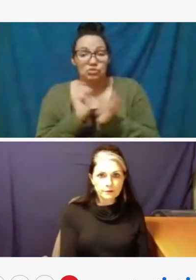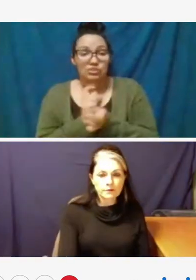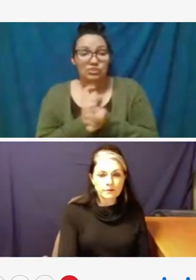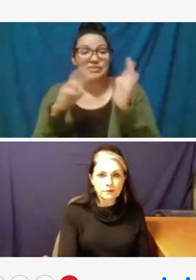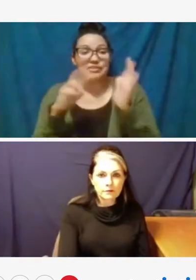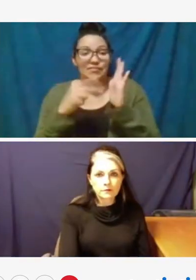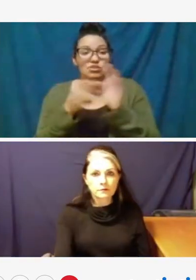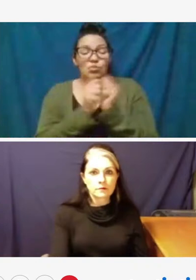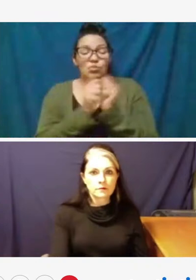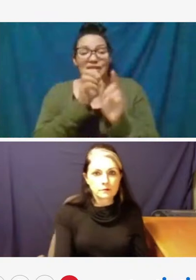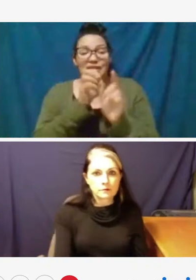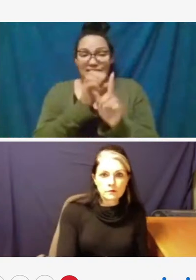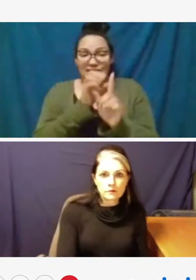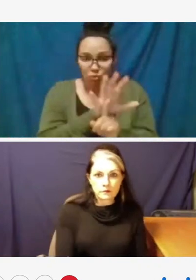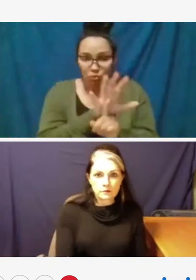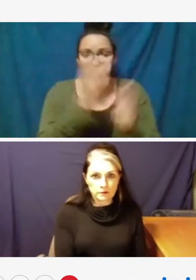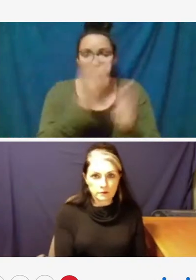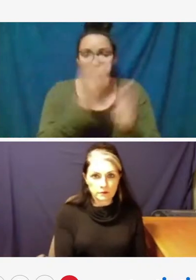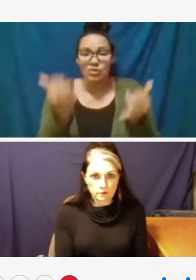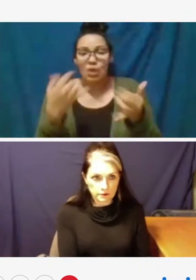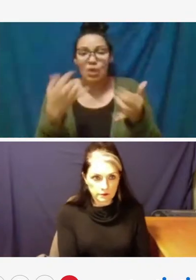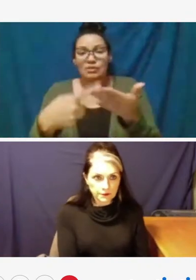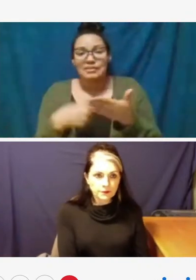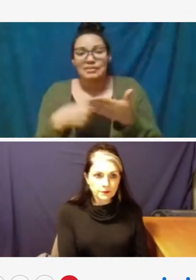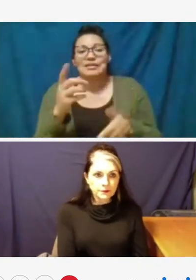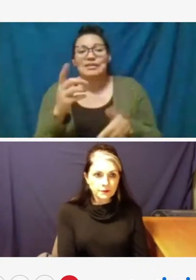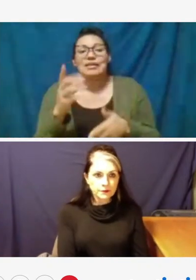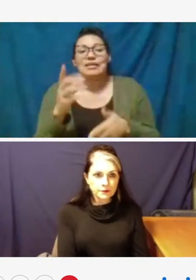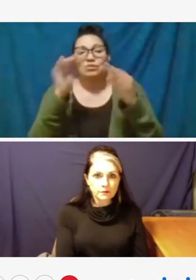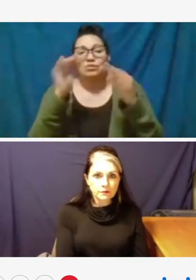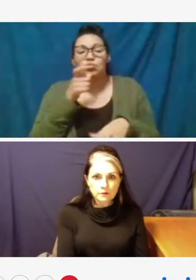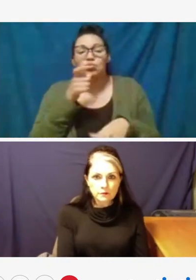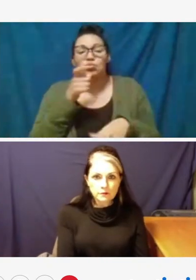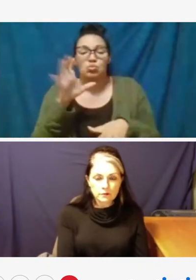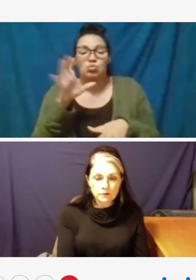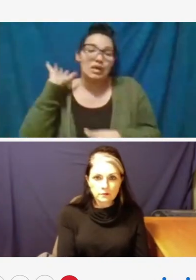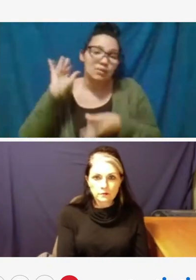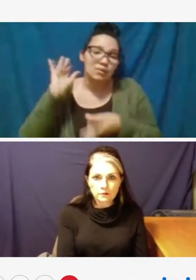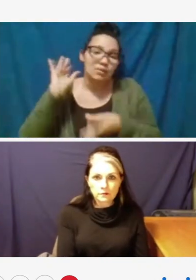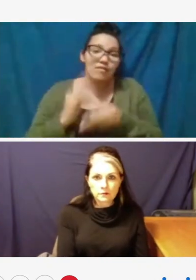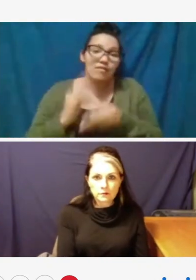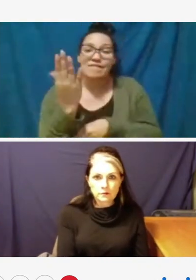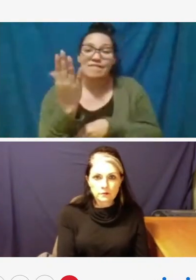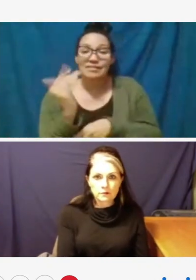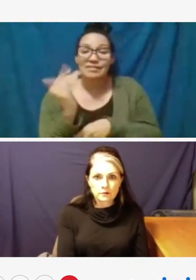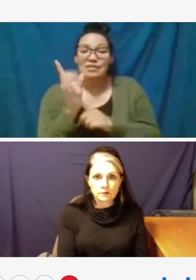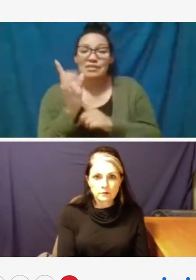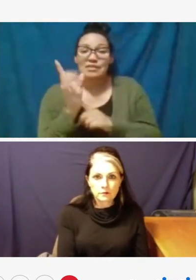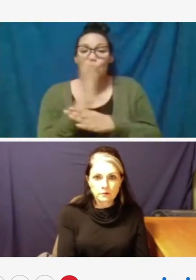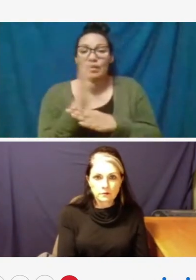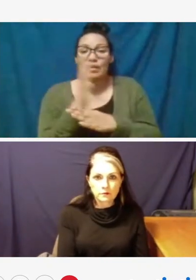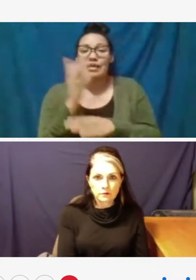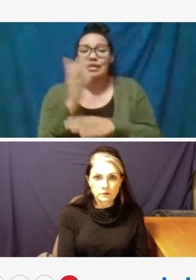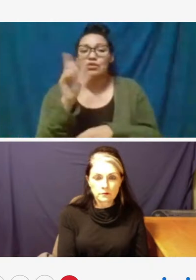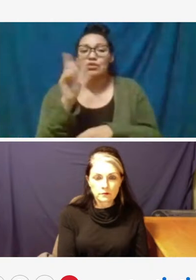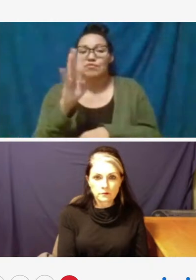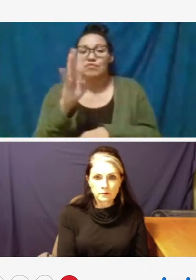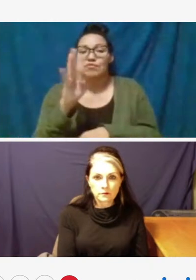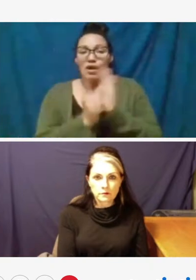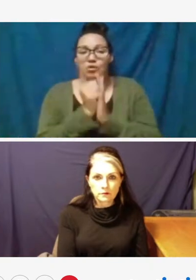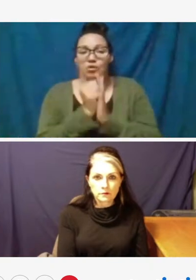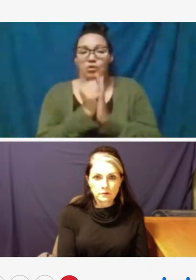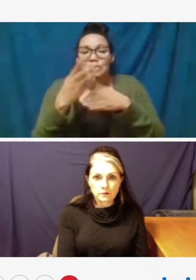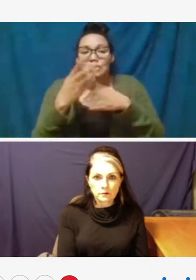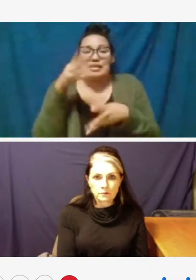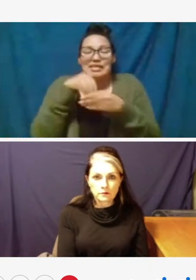we're talking about students who spend a cumulative of 15 minutes within a 24-hour period in a shared indoor space with someone who